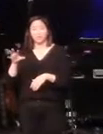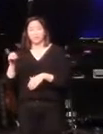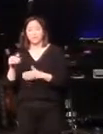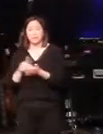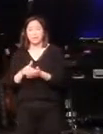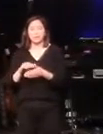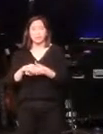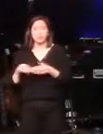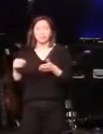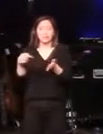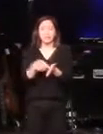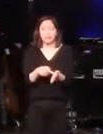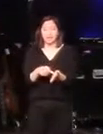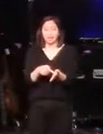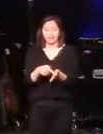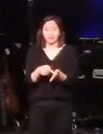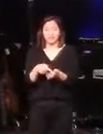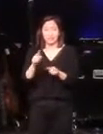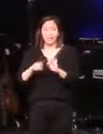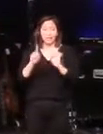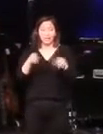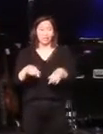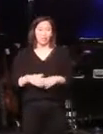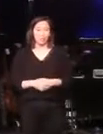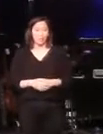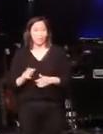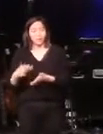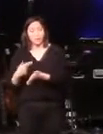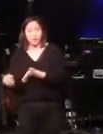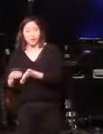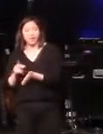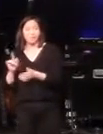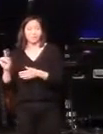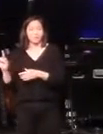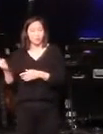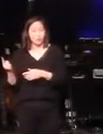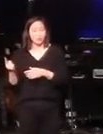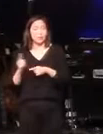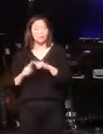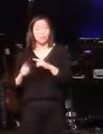they're into a place and they never go to the mission field. It's a real problem.